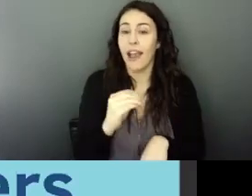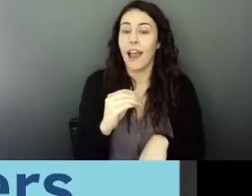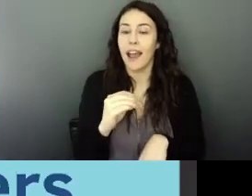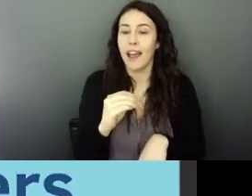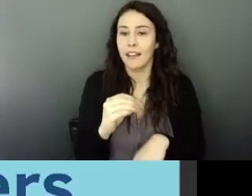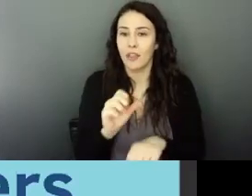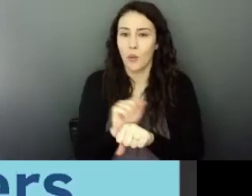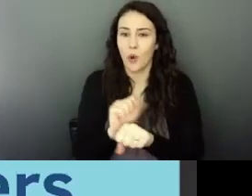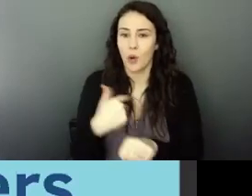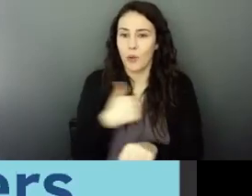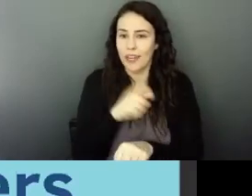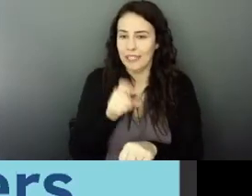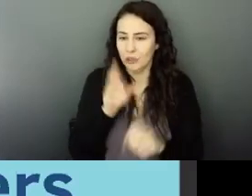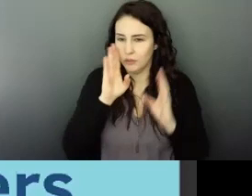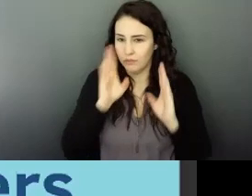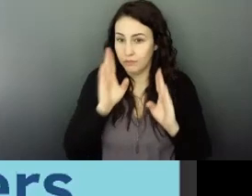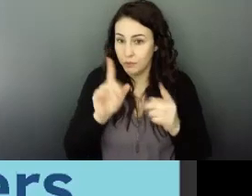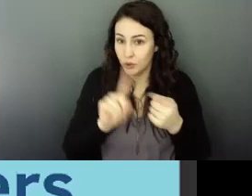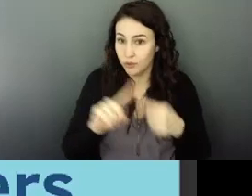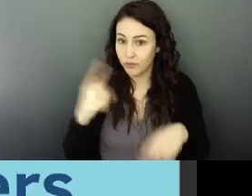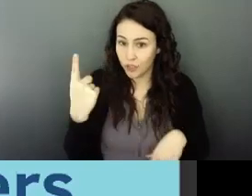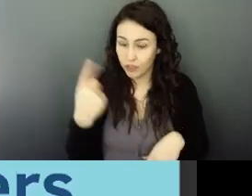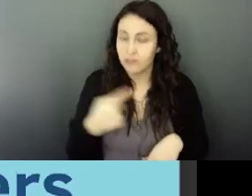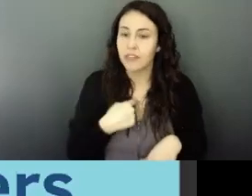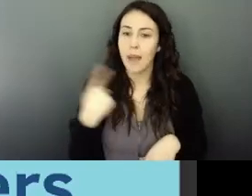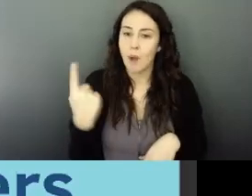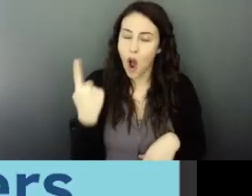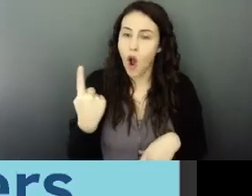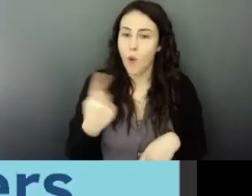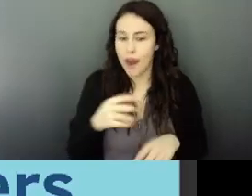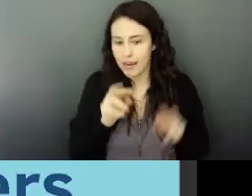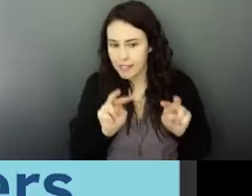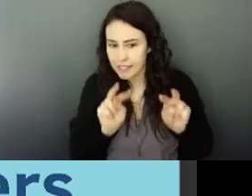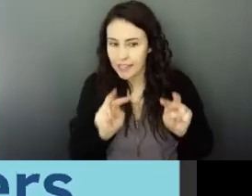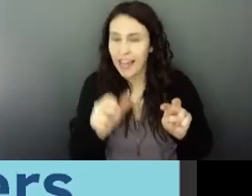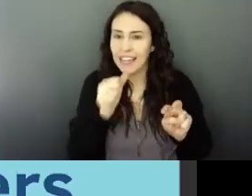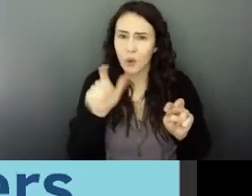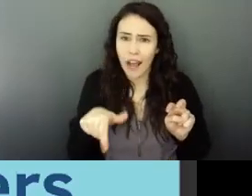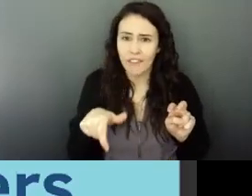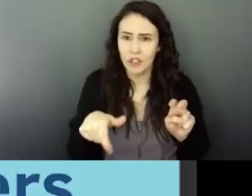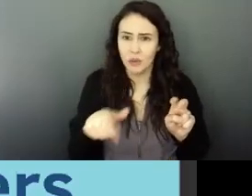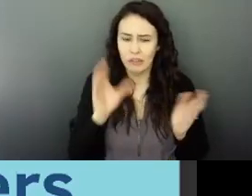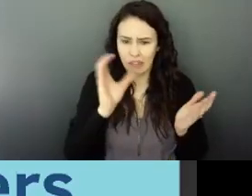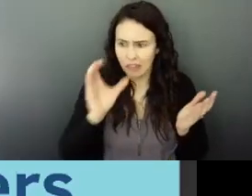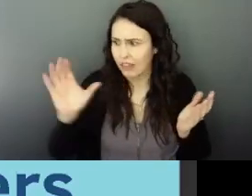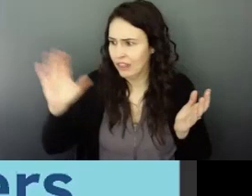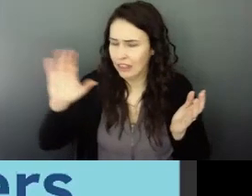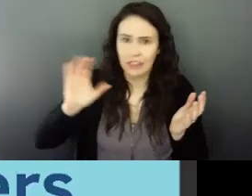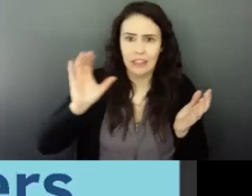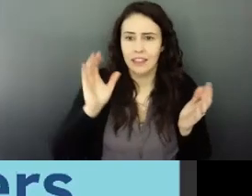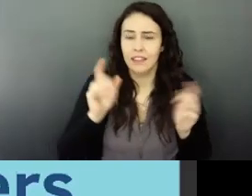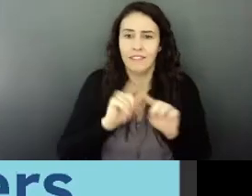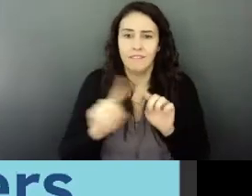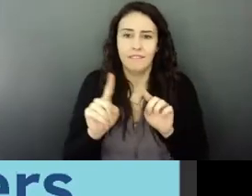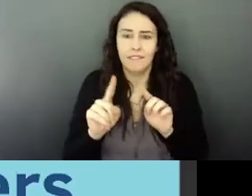to. And so I'm always on top of it. I'm not having to look in different places for the grading that I'm supposed